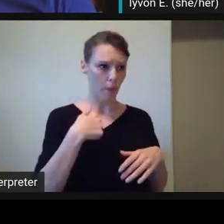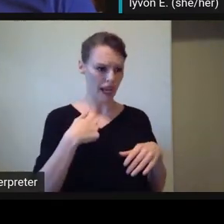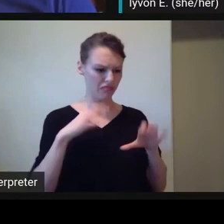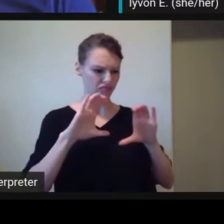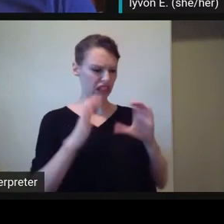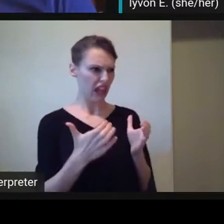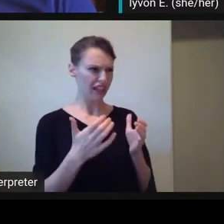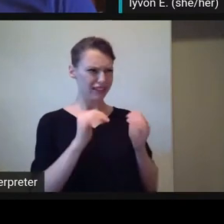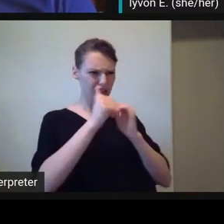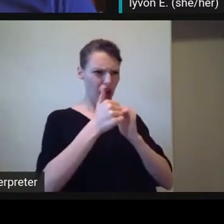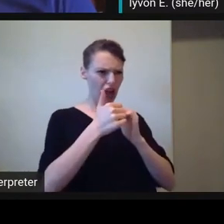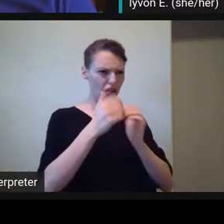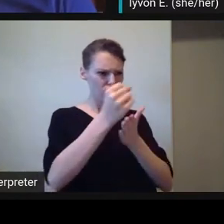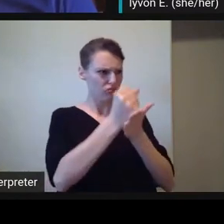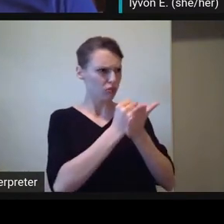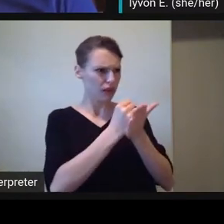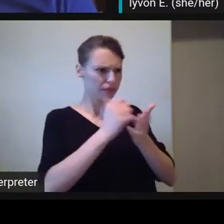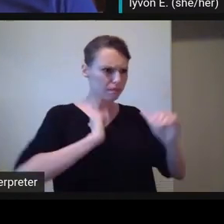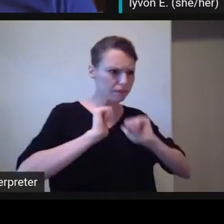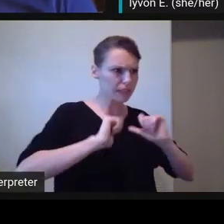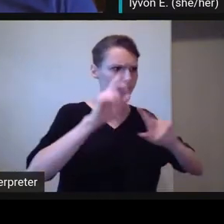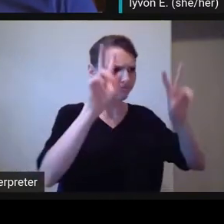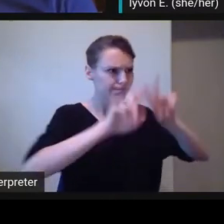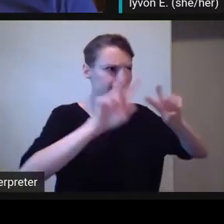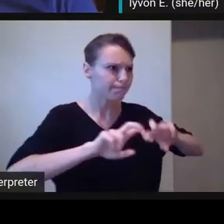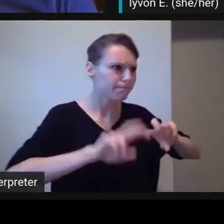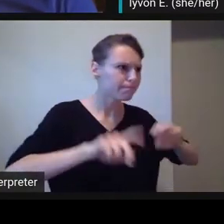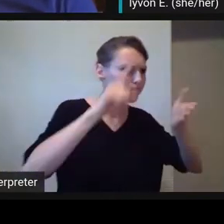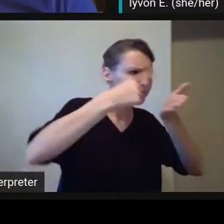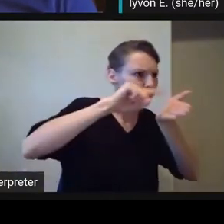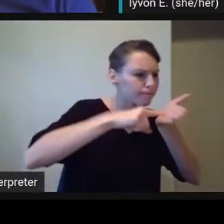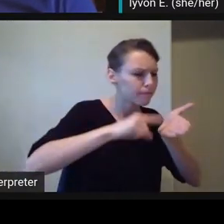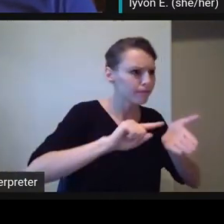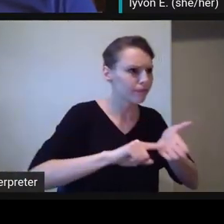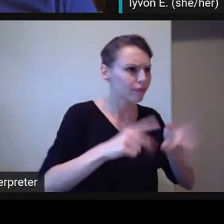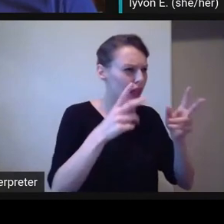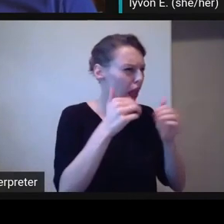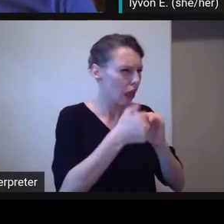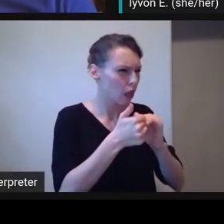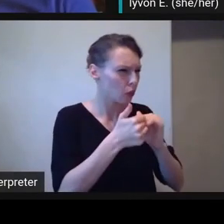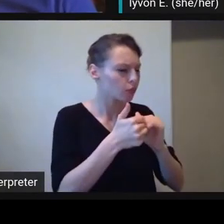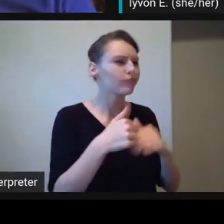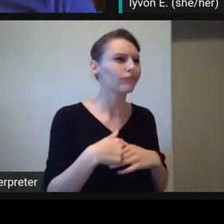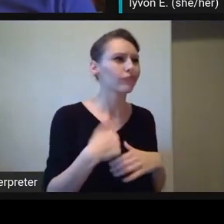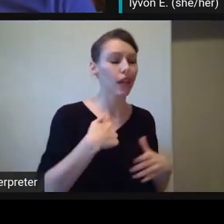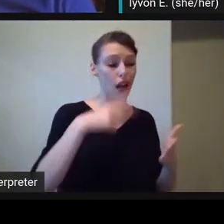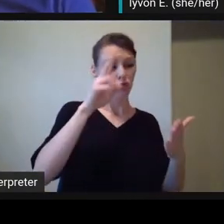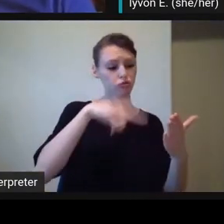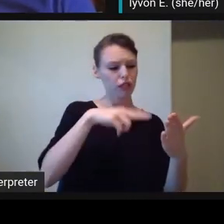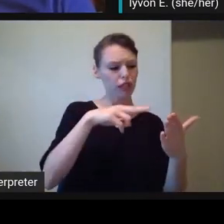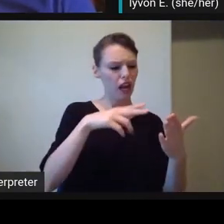analyzing the play? And I think there's this, always a moment when I'm reading something and I find what I call the